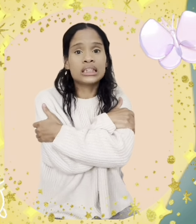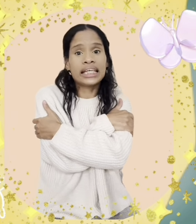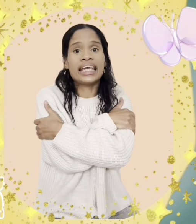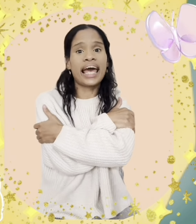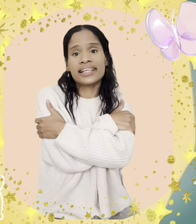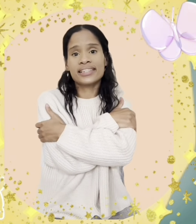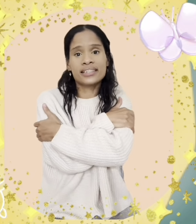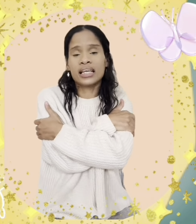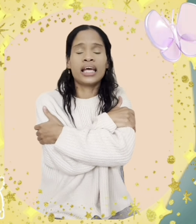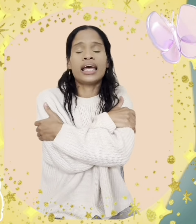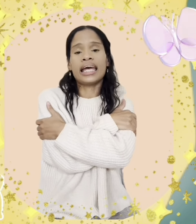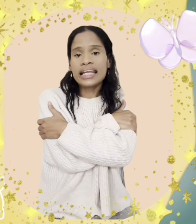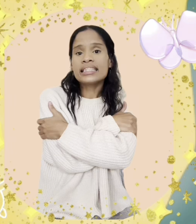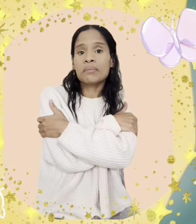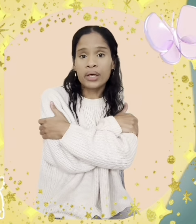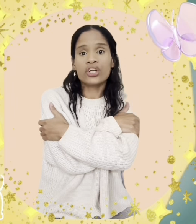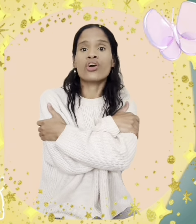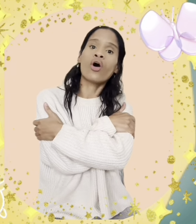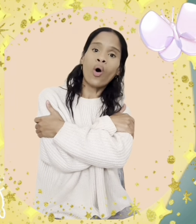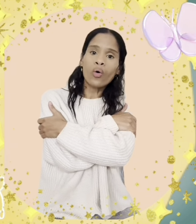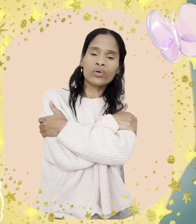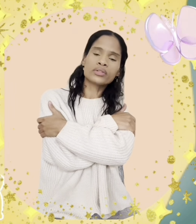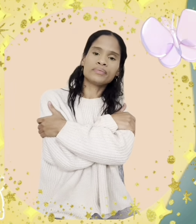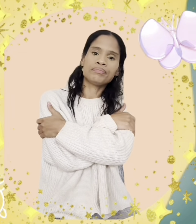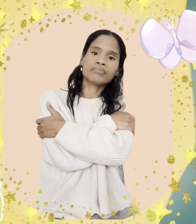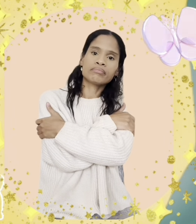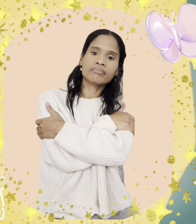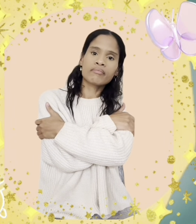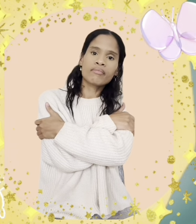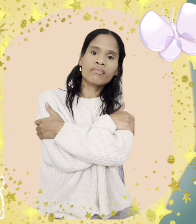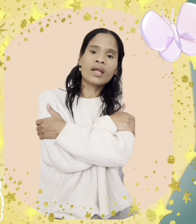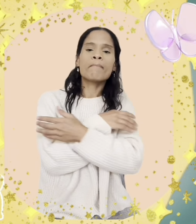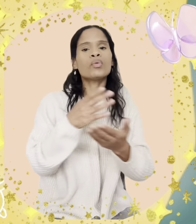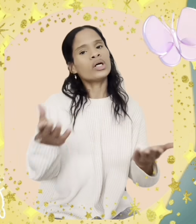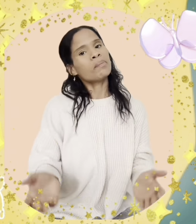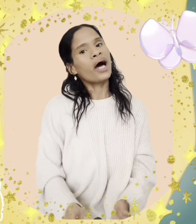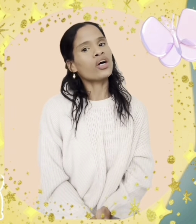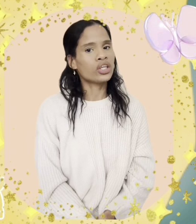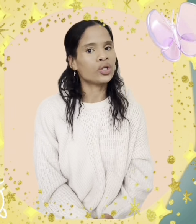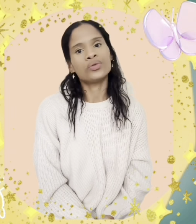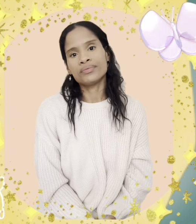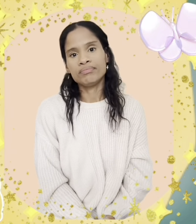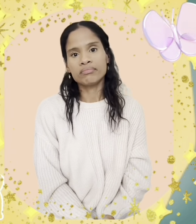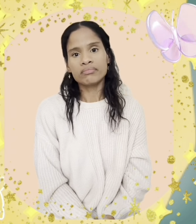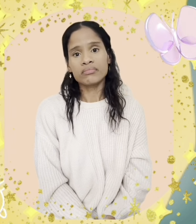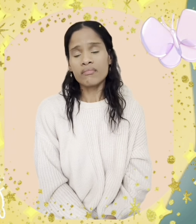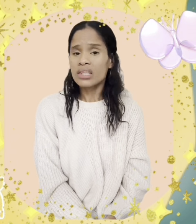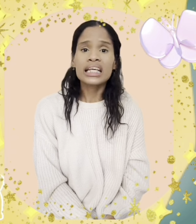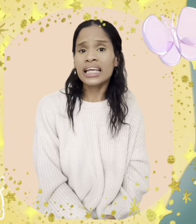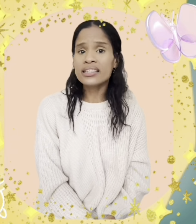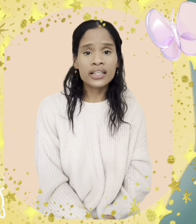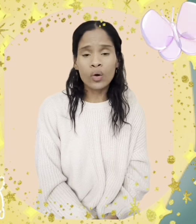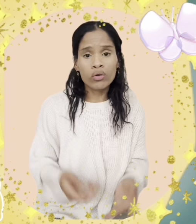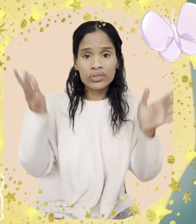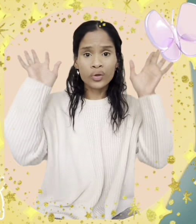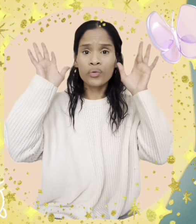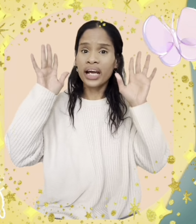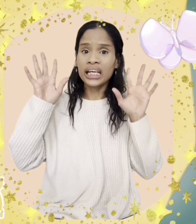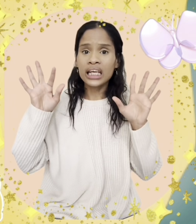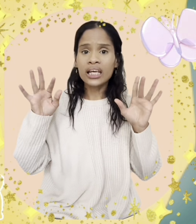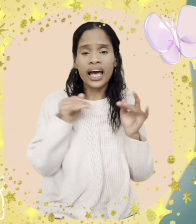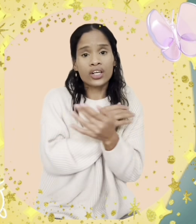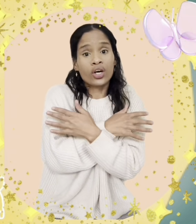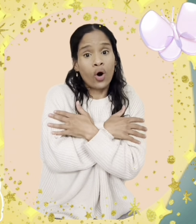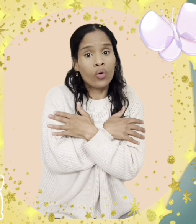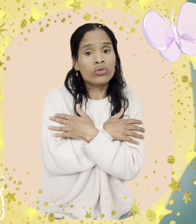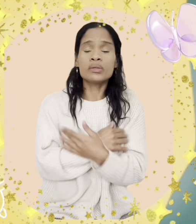cold. Yes, it's a bit cold. So what about you? Is it also